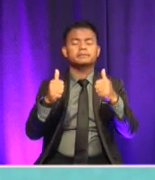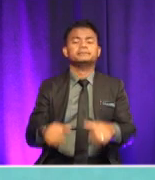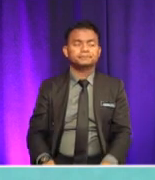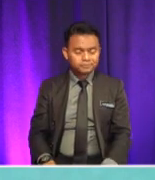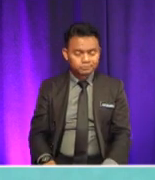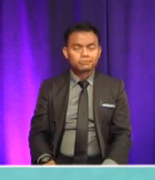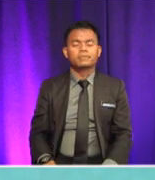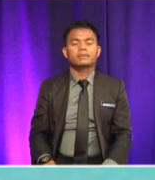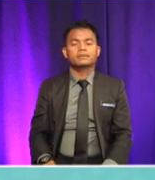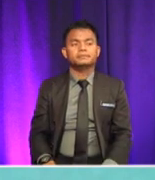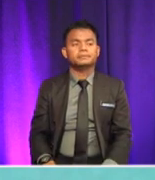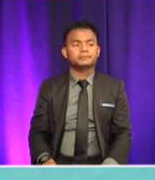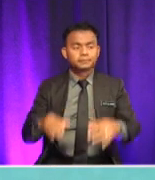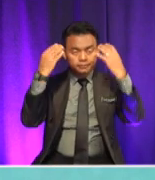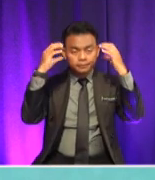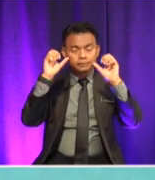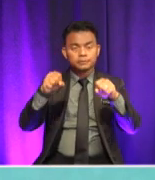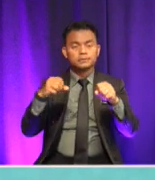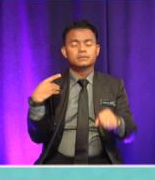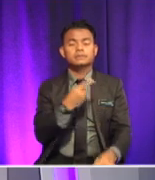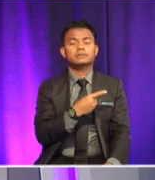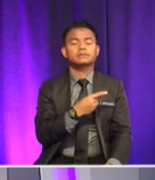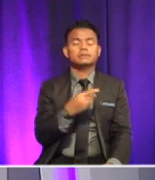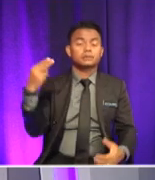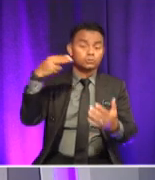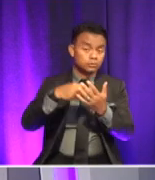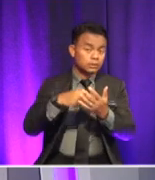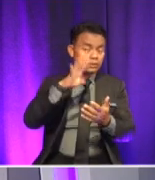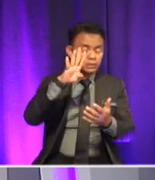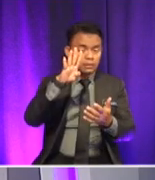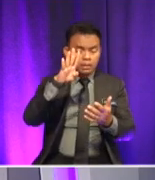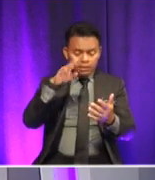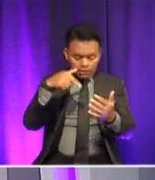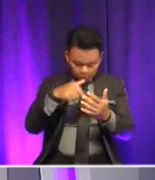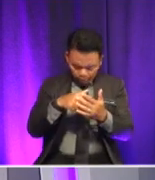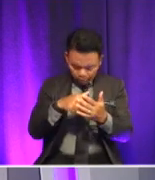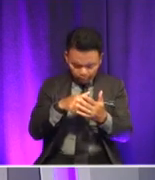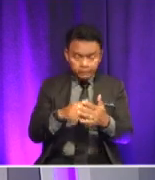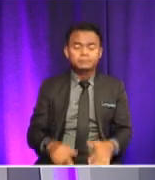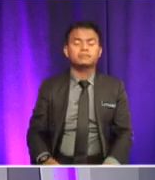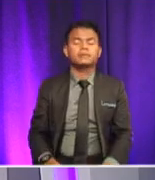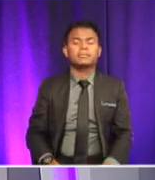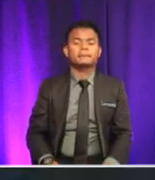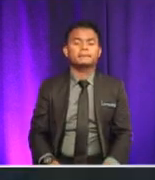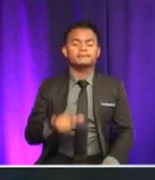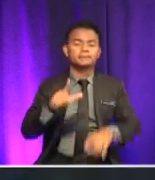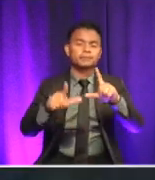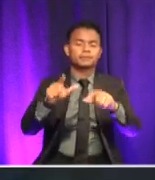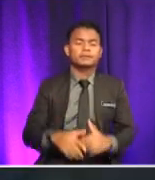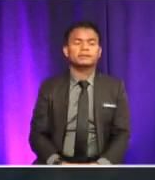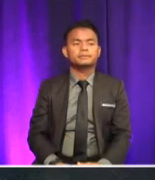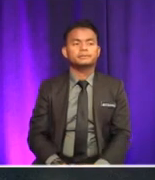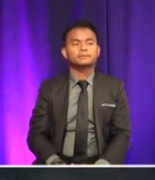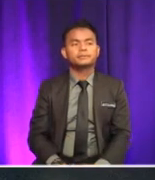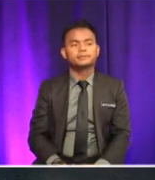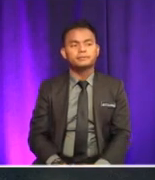All right, so teacher, can we have a quick recap of the 4 steps for pupils watching at home as well? Thank you. Okay, definitely.